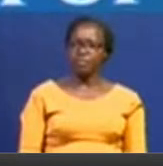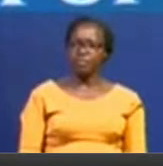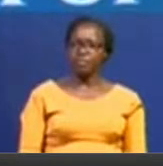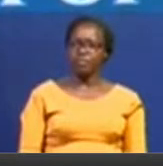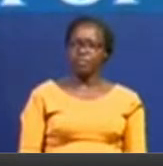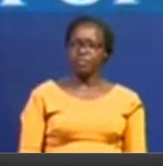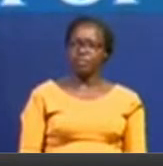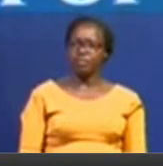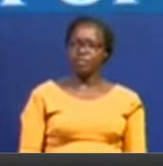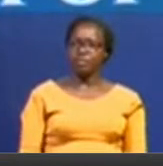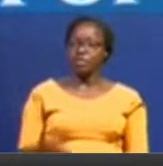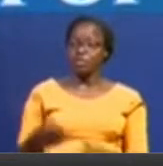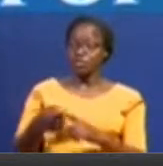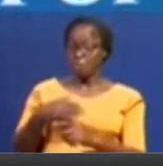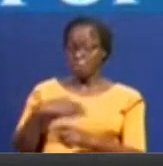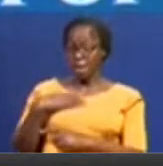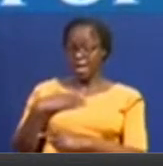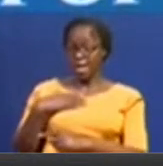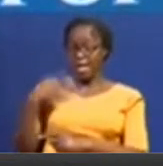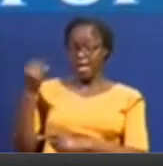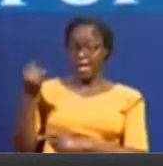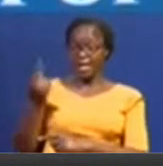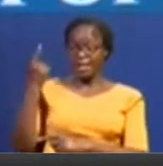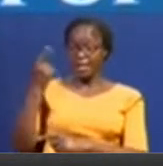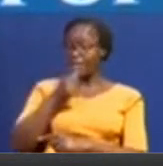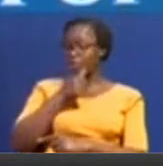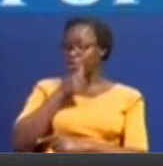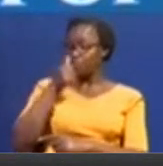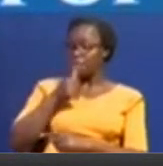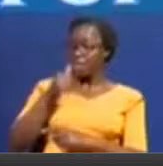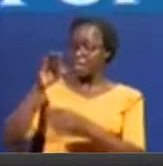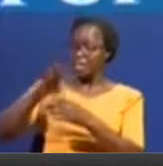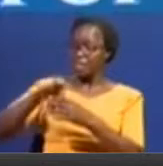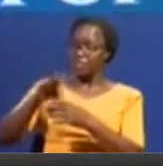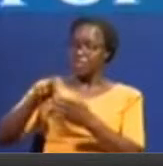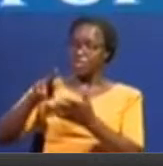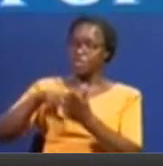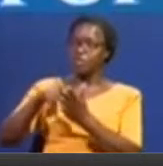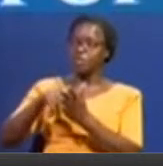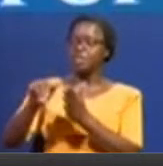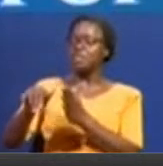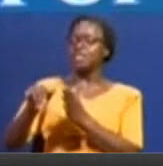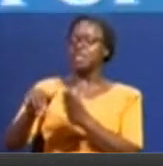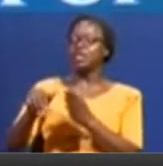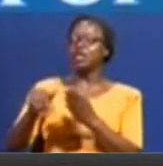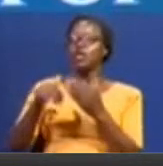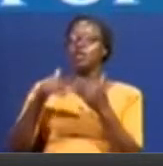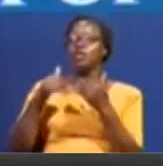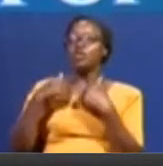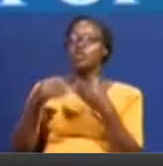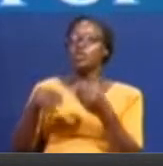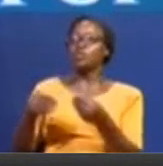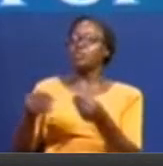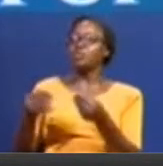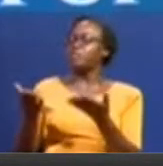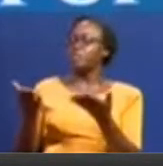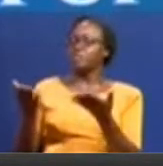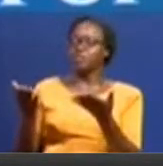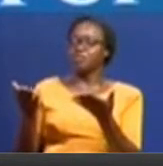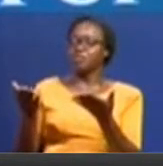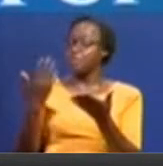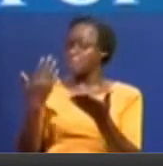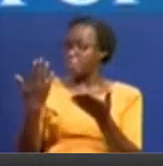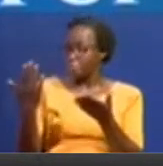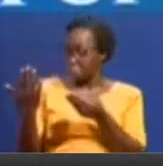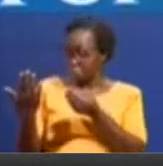From my understanding of secret ballot, it means that you have given your